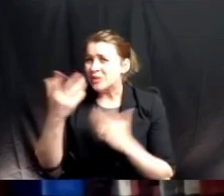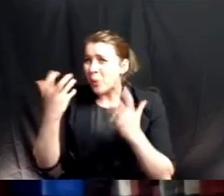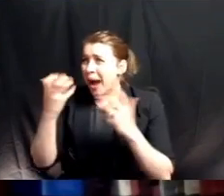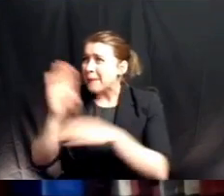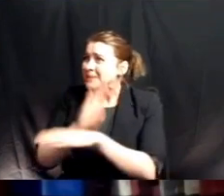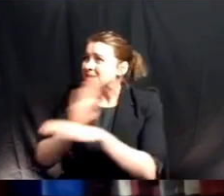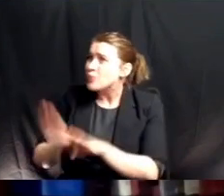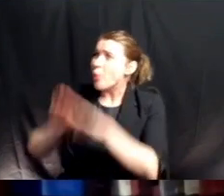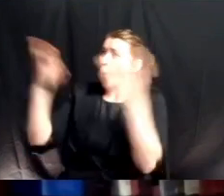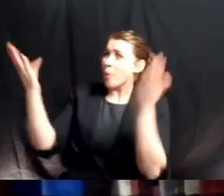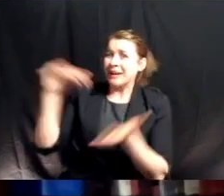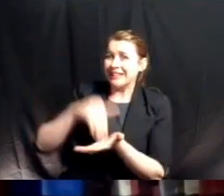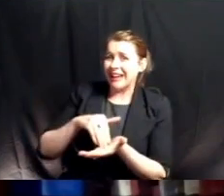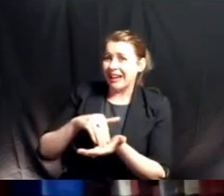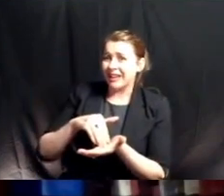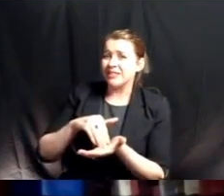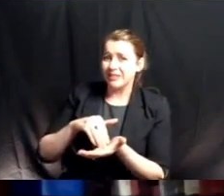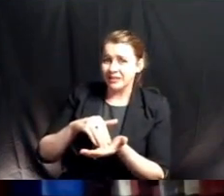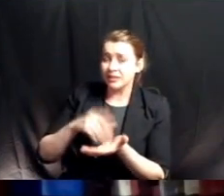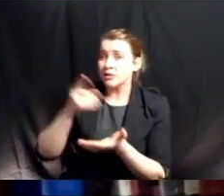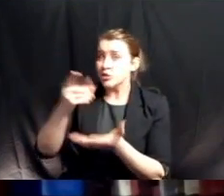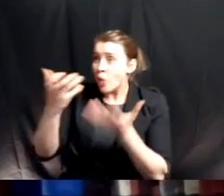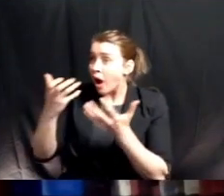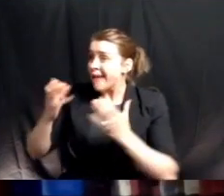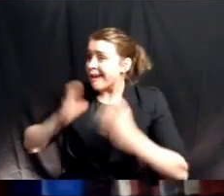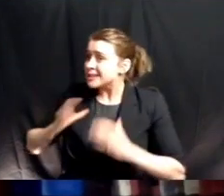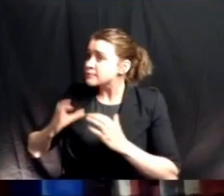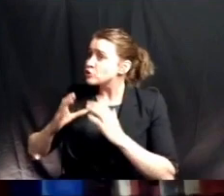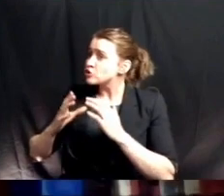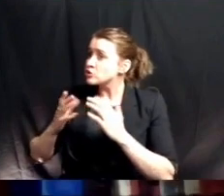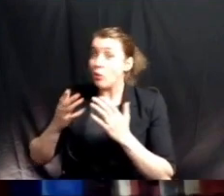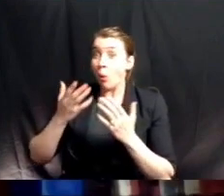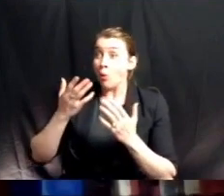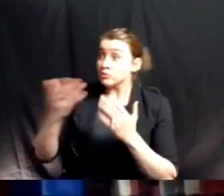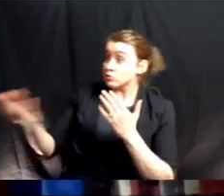to patronize those businesses, the customers who will